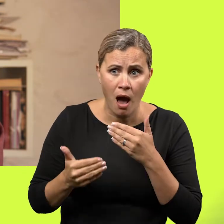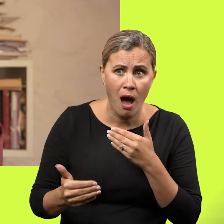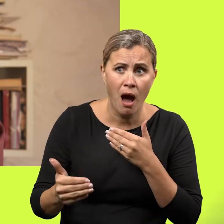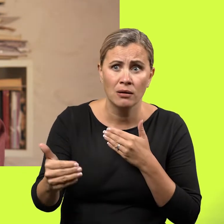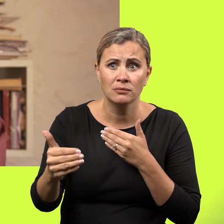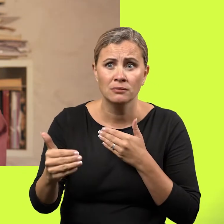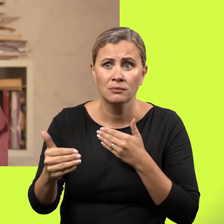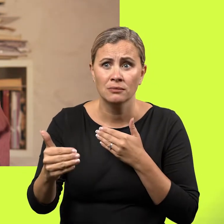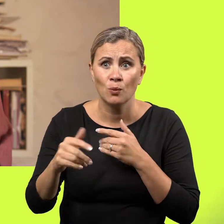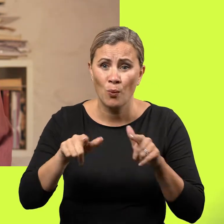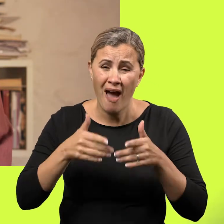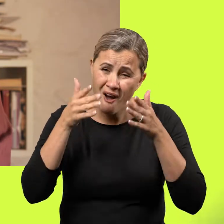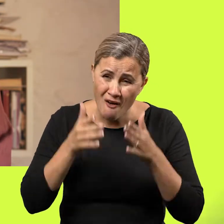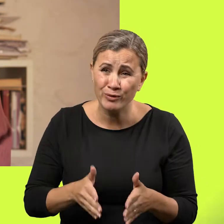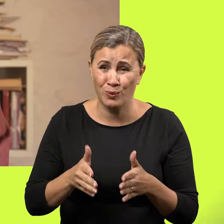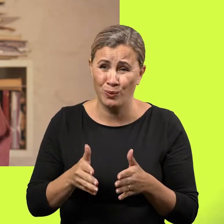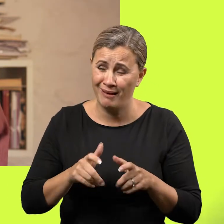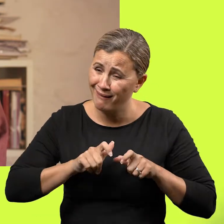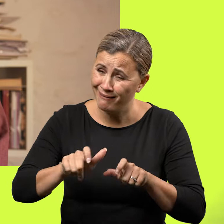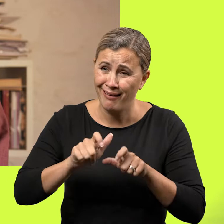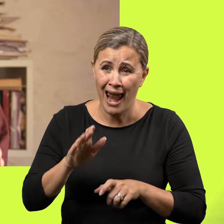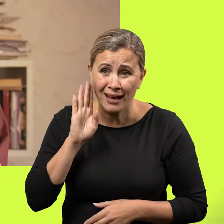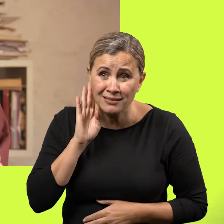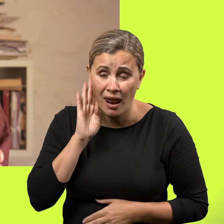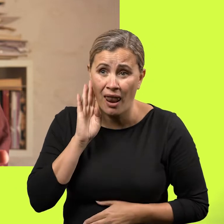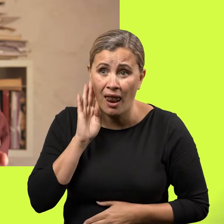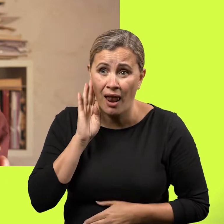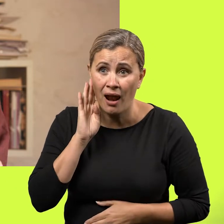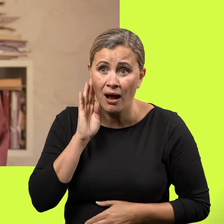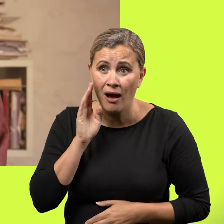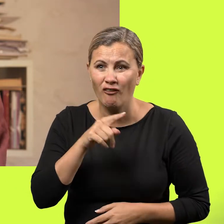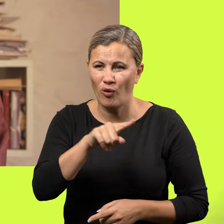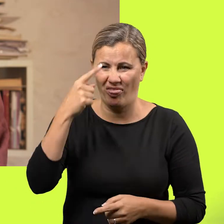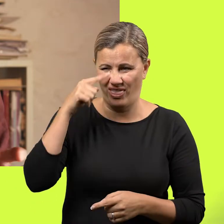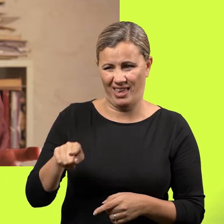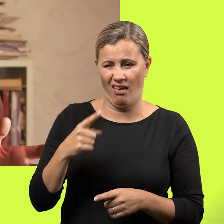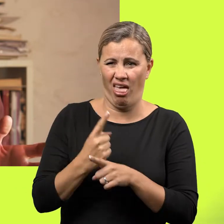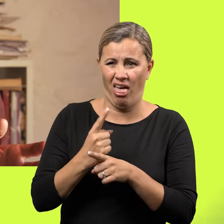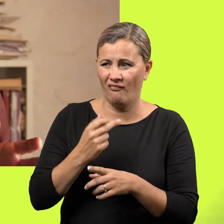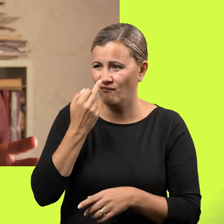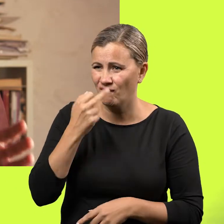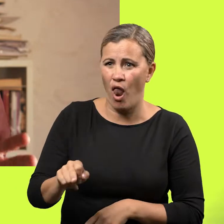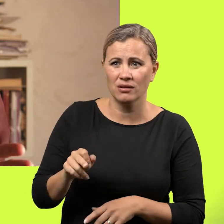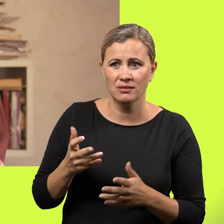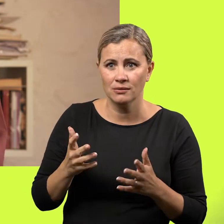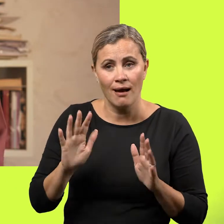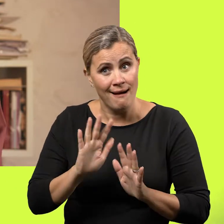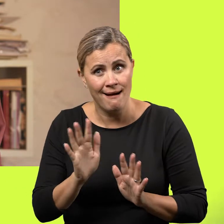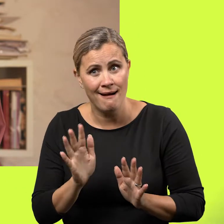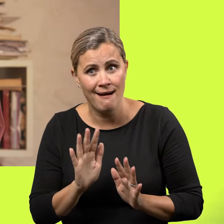last, we have to keep listening. Even if you still think it's all a